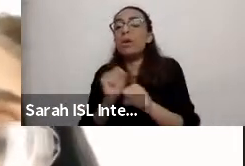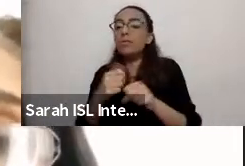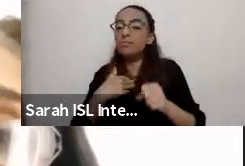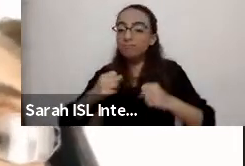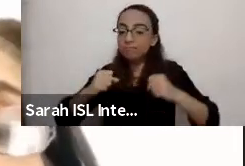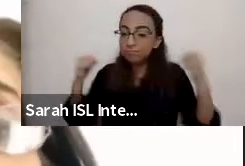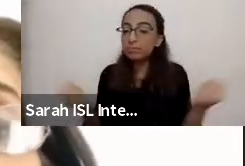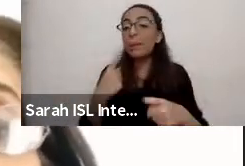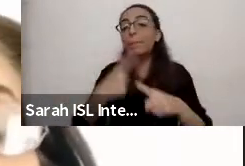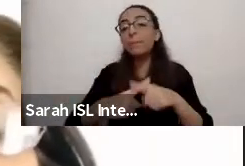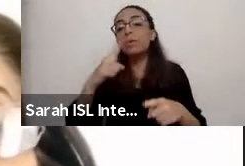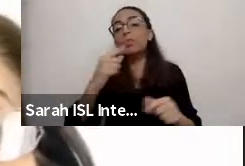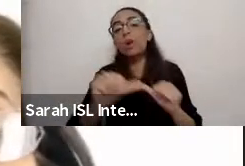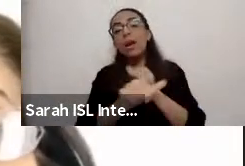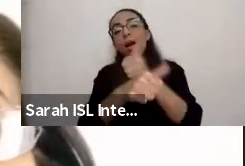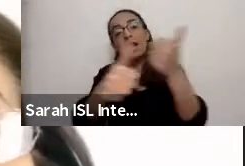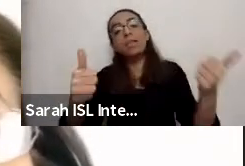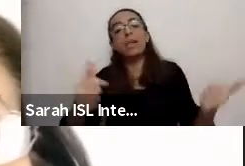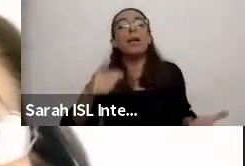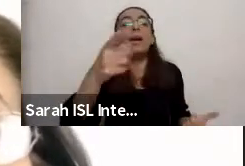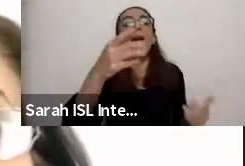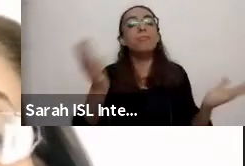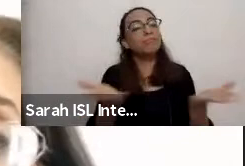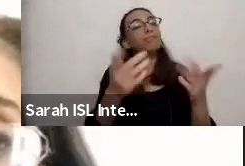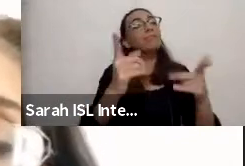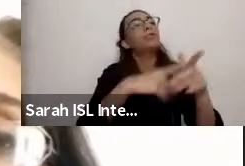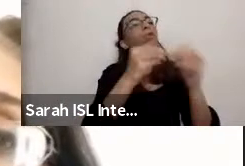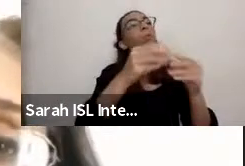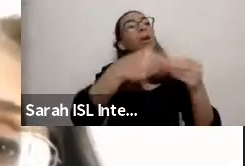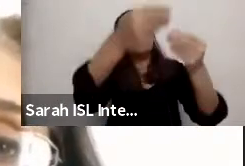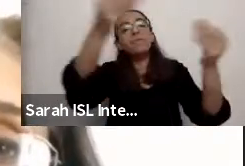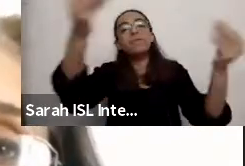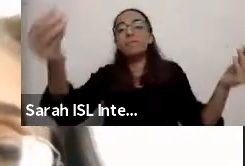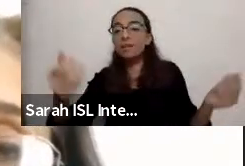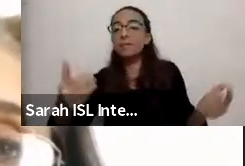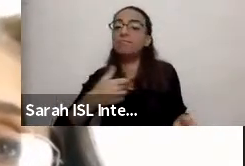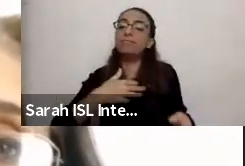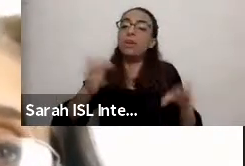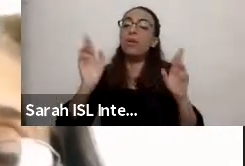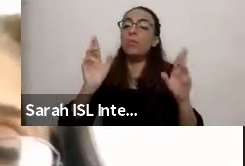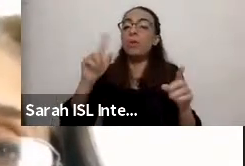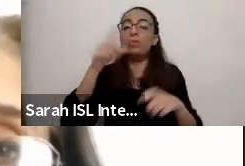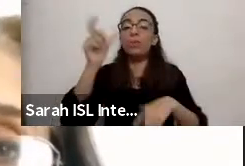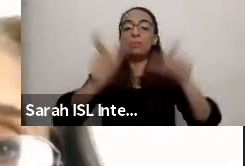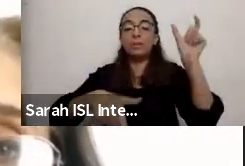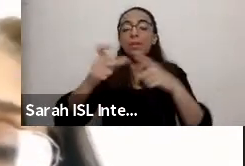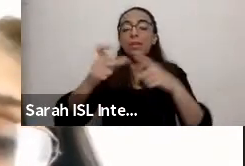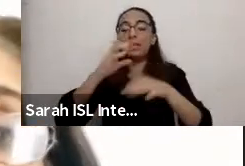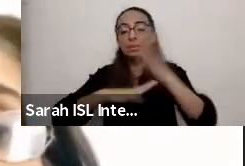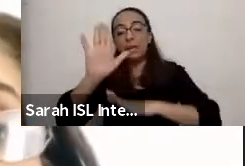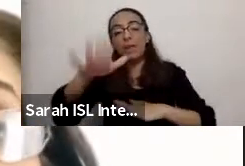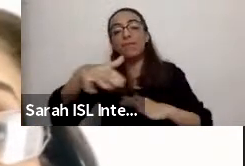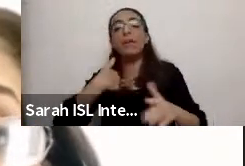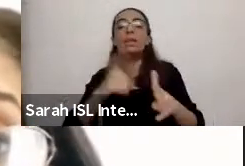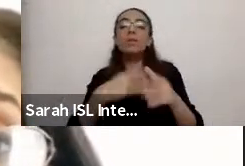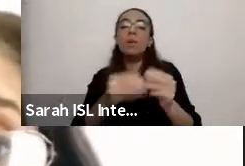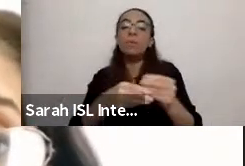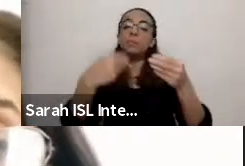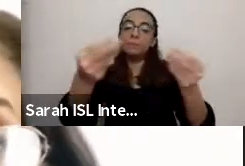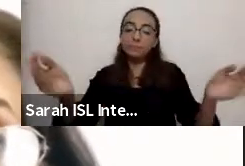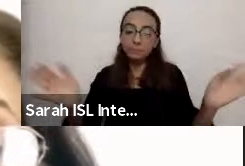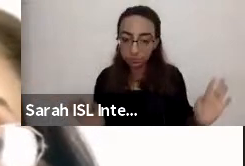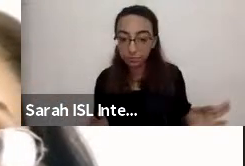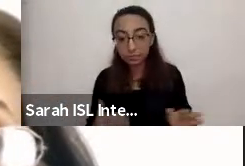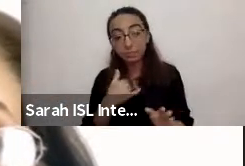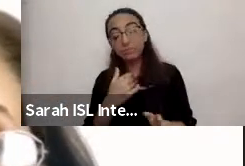to others so that they go and employ people with disabilities. Thank you so